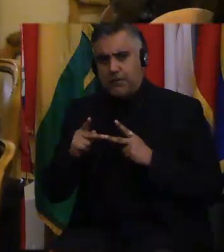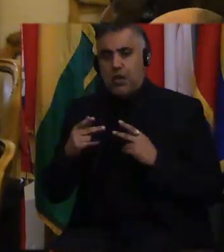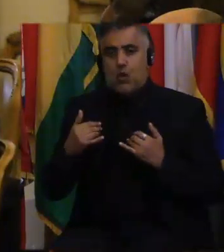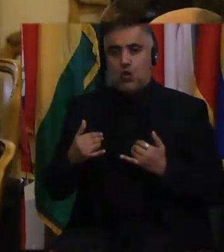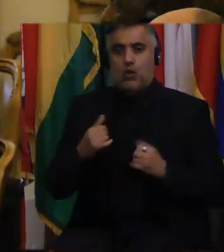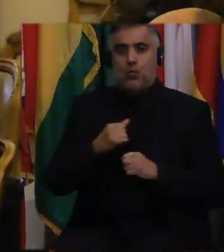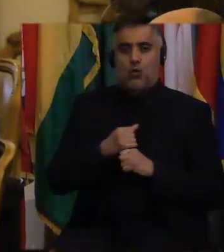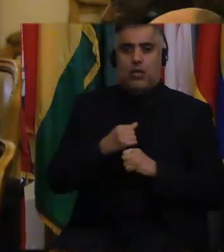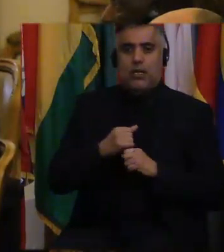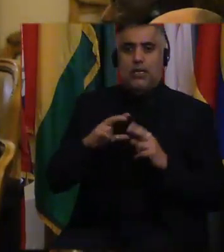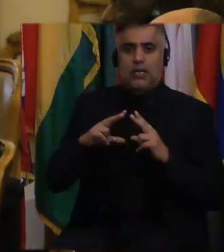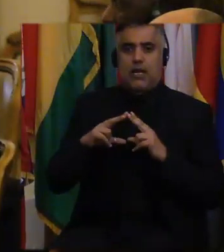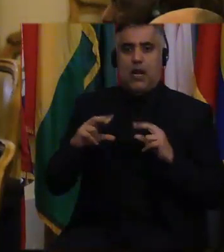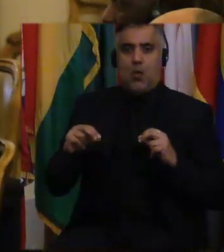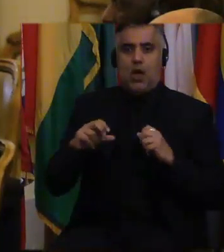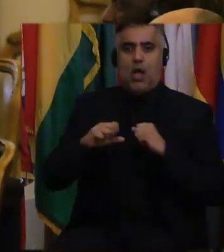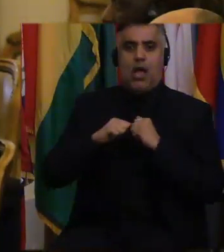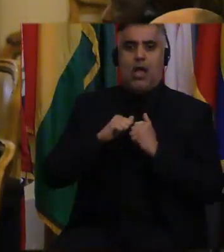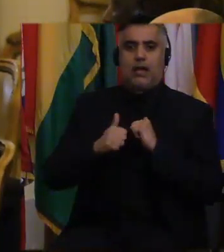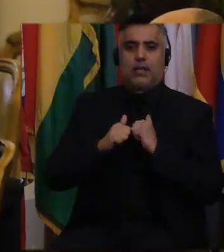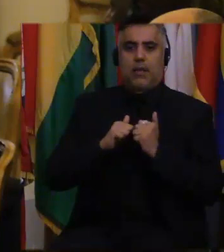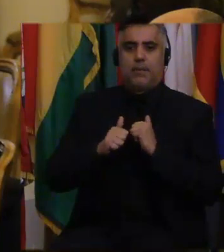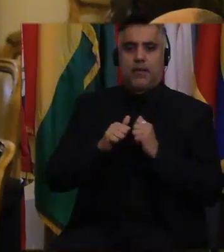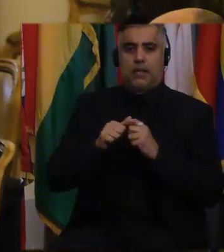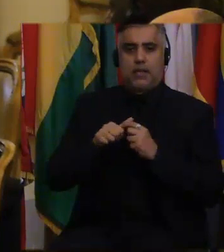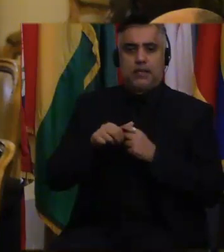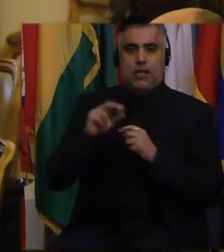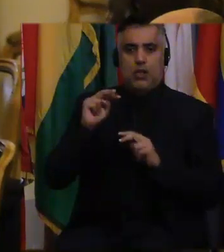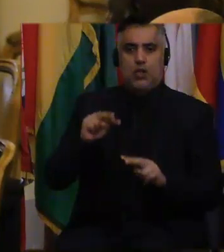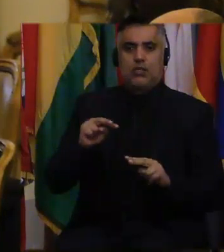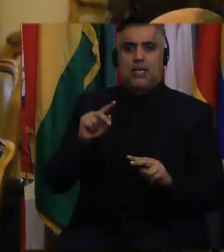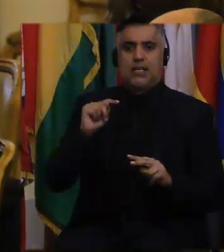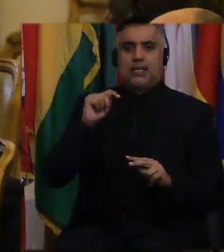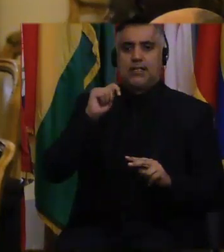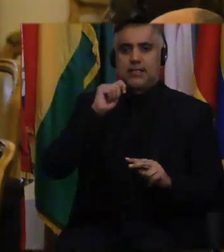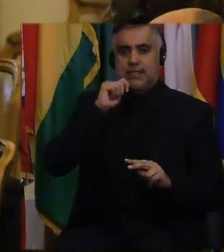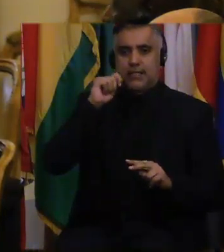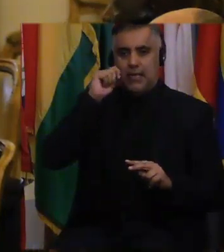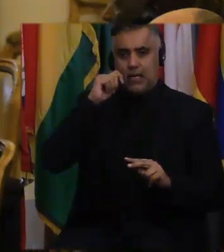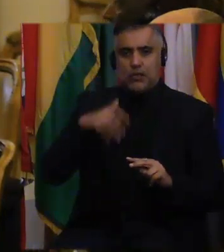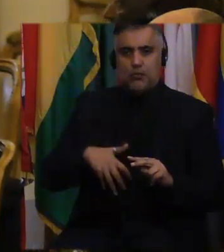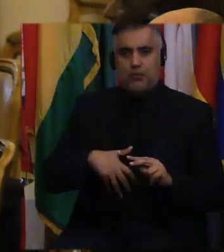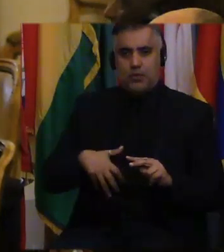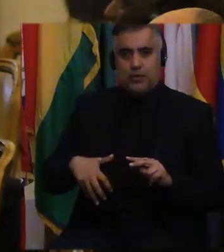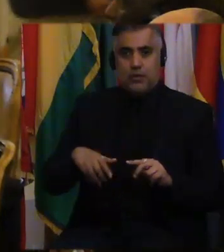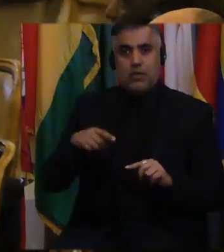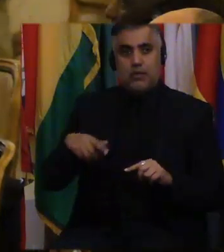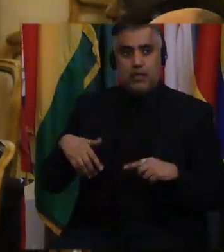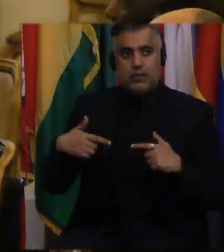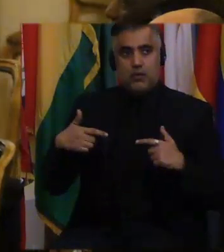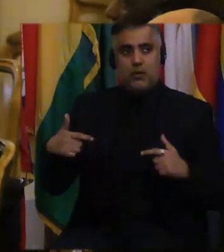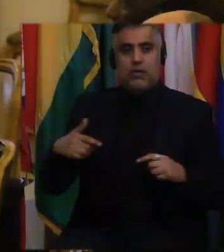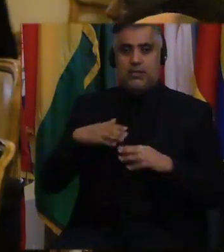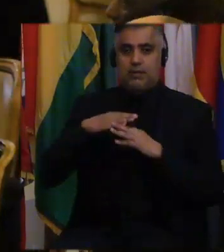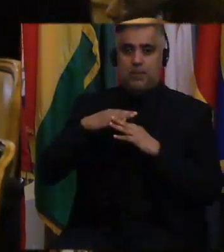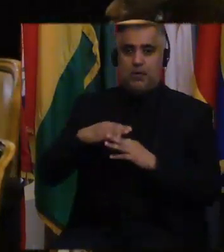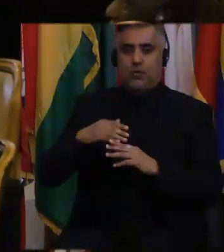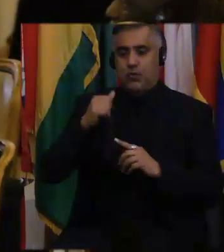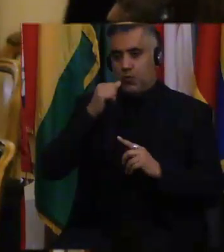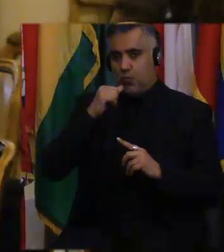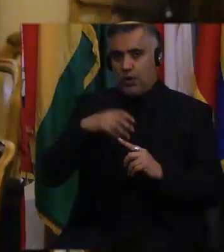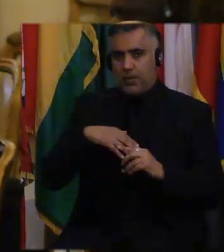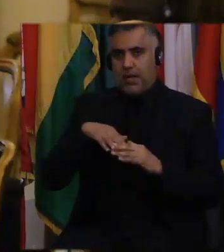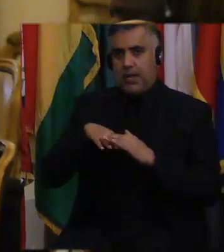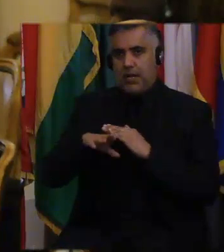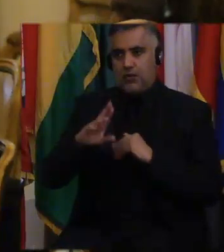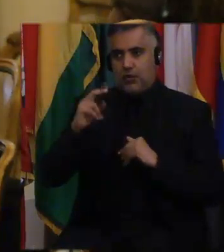are working in Nicaragua on a campaign that looks at teenage pregnancy. We found teenage pregnancy to be the greatest barrier to women